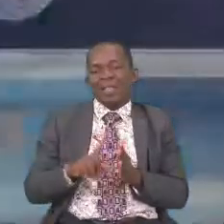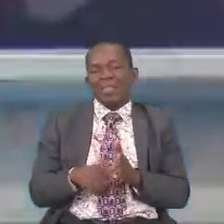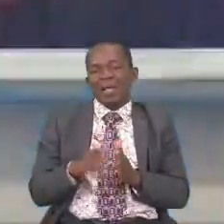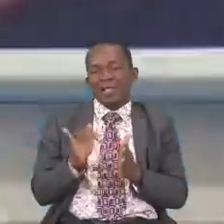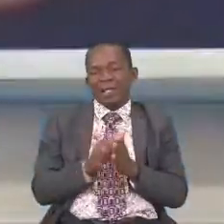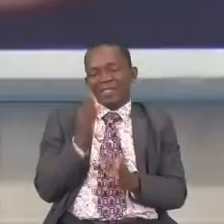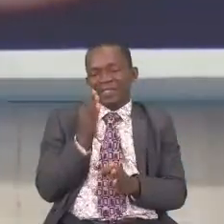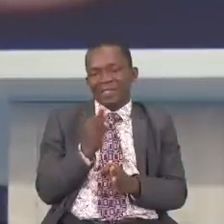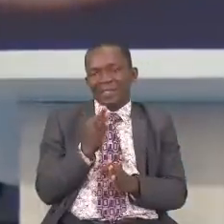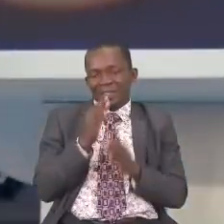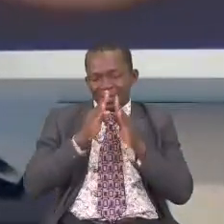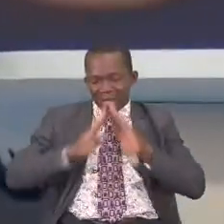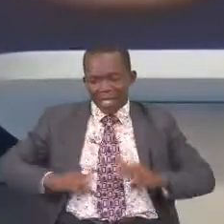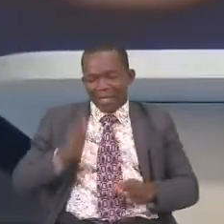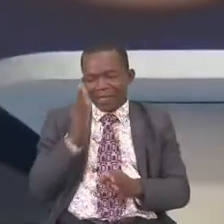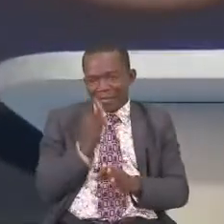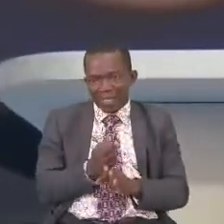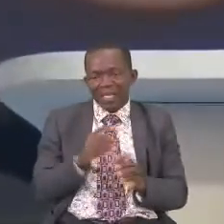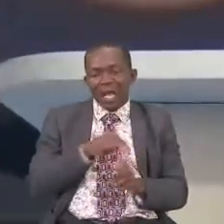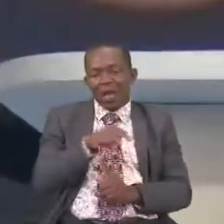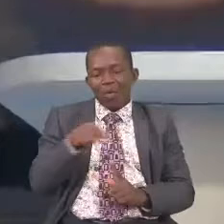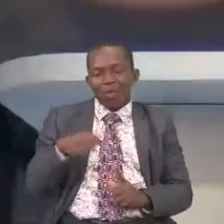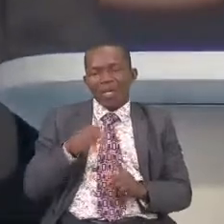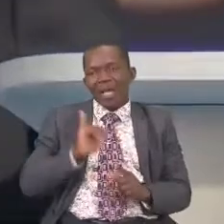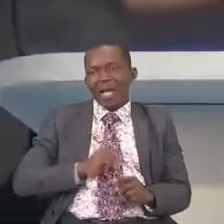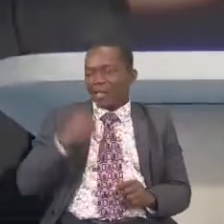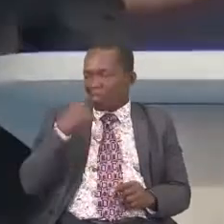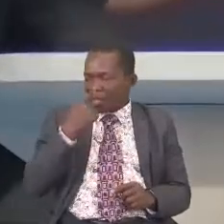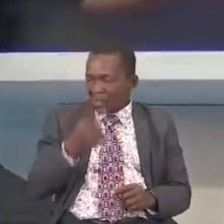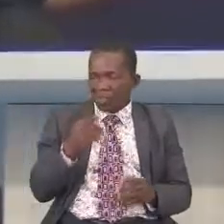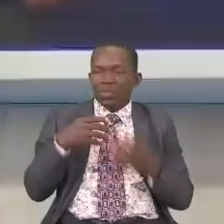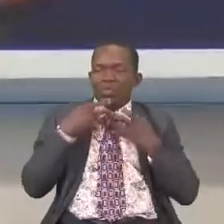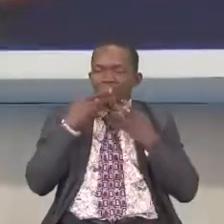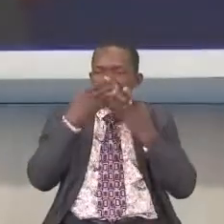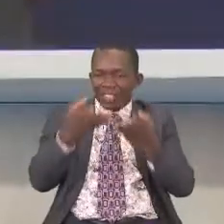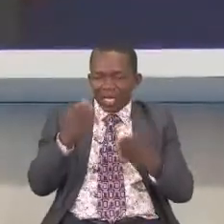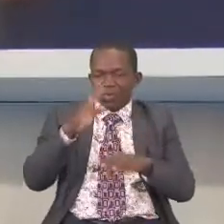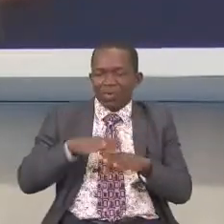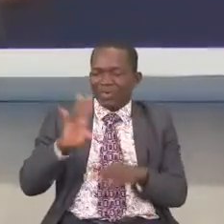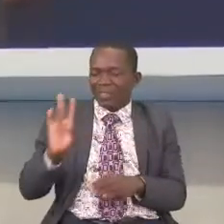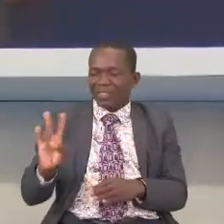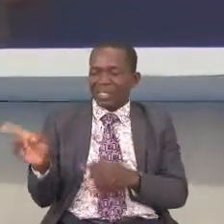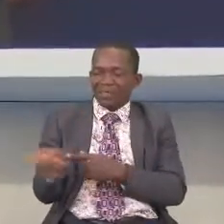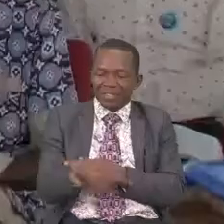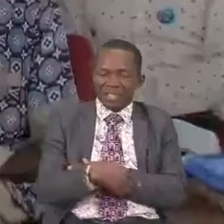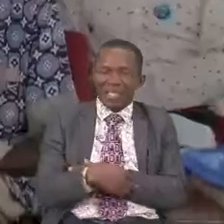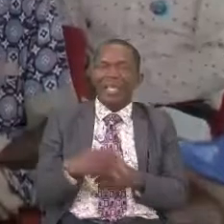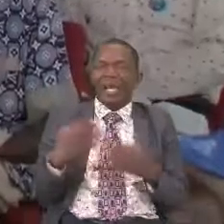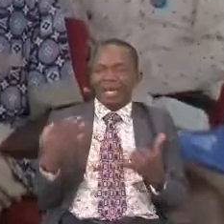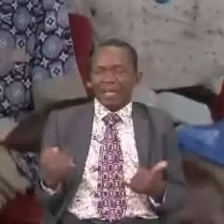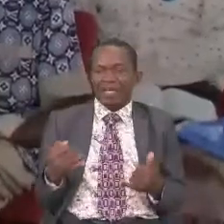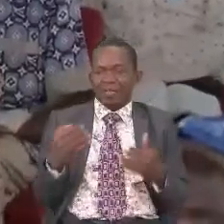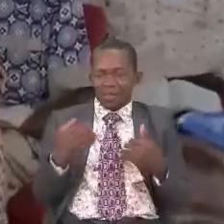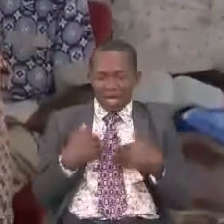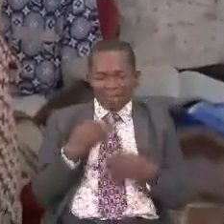silent faith, when I tell you to shout on the seventh day, now you have silent faith